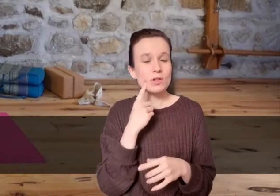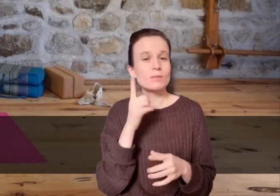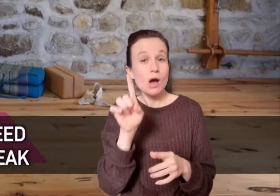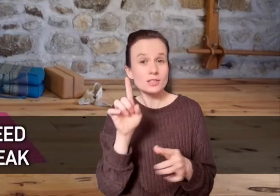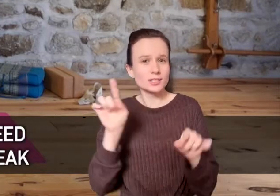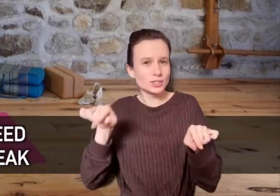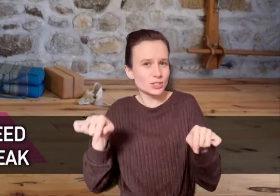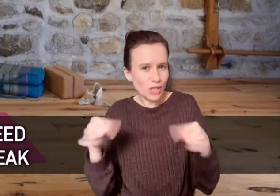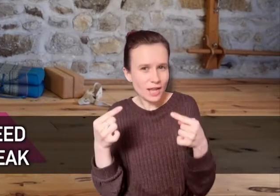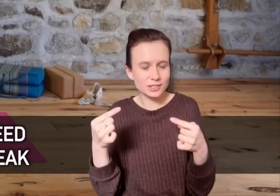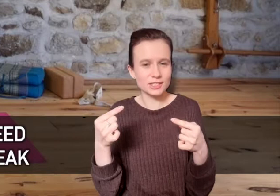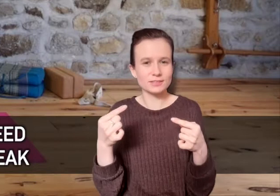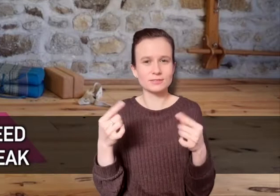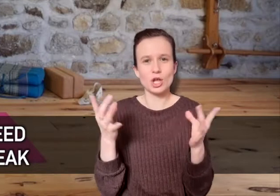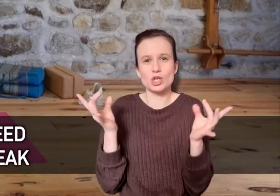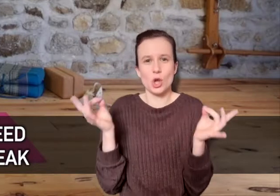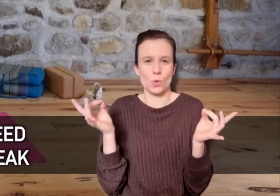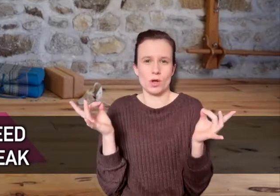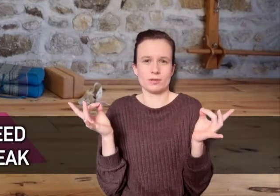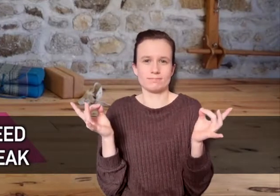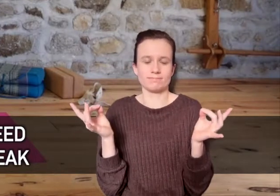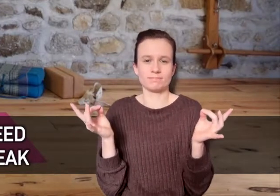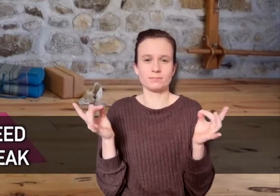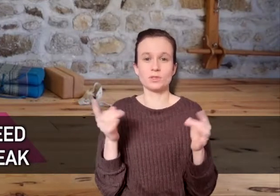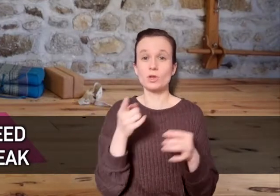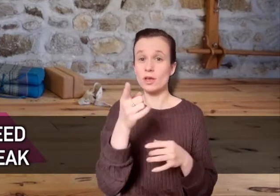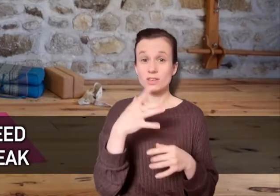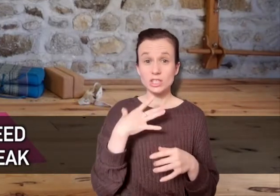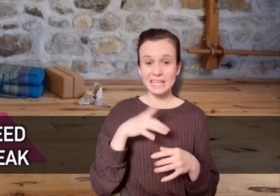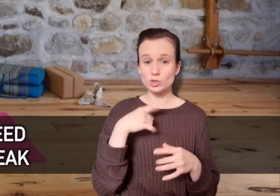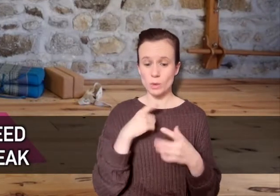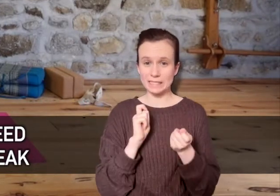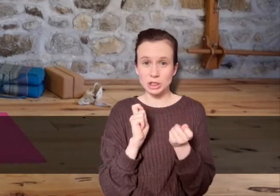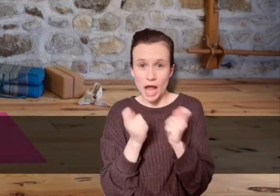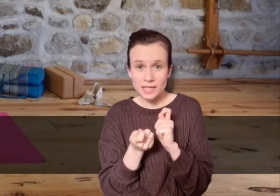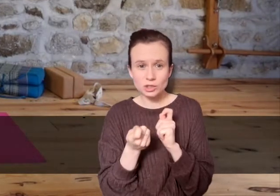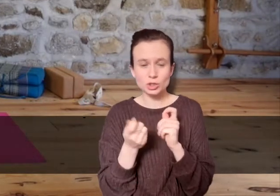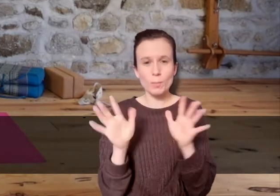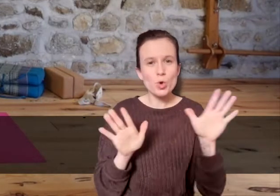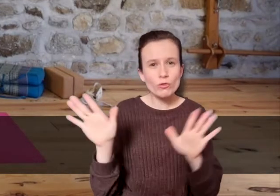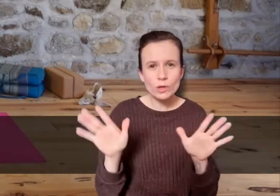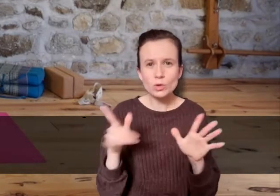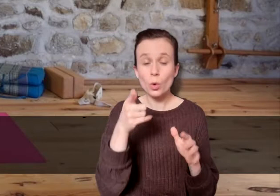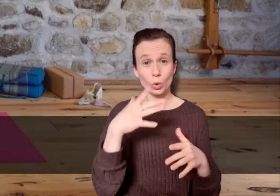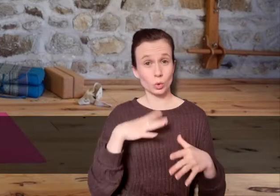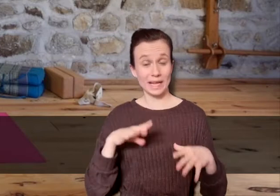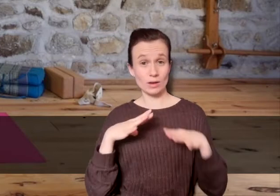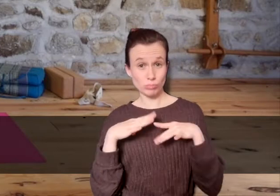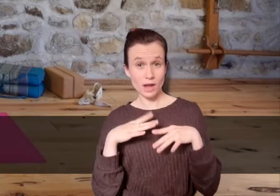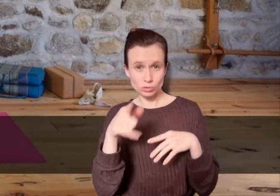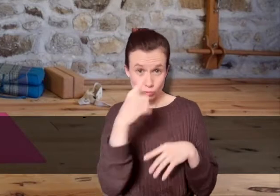challenging yoga asana practice. So if you need to change anything or if you need to take a break, feel free to do that.